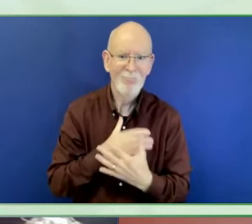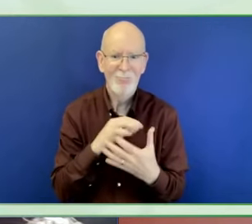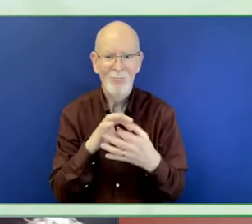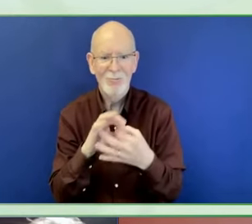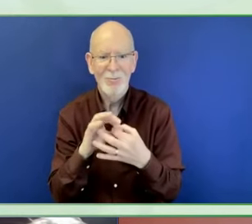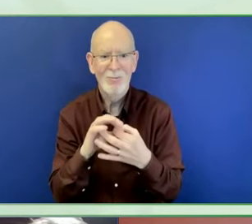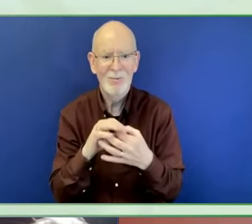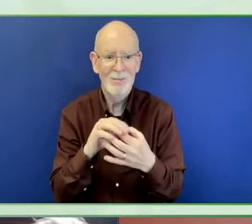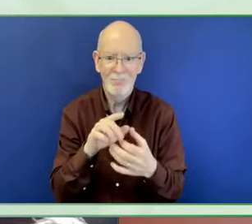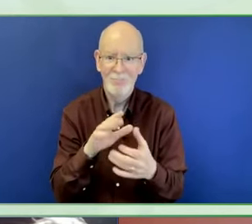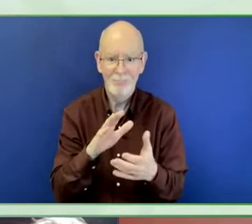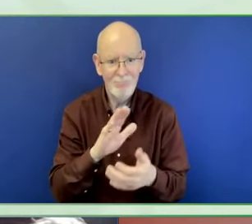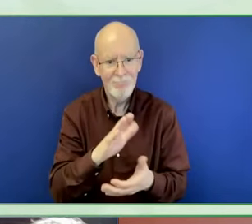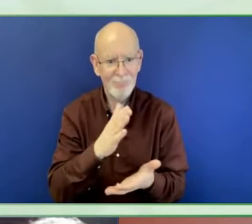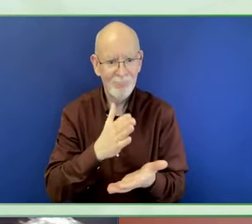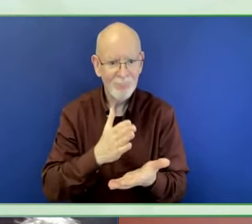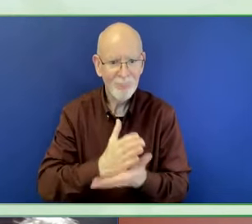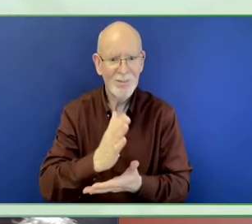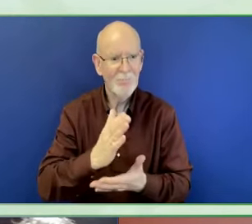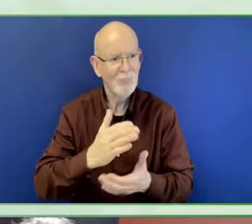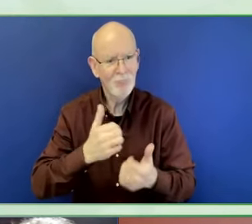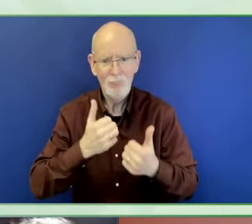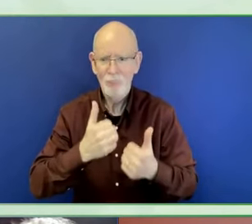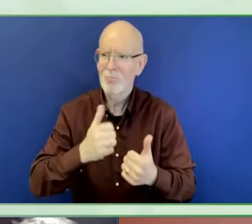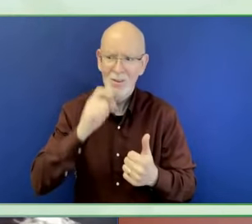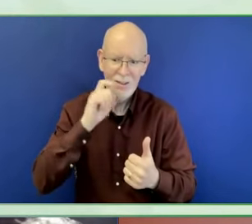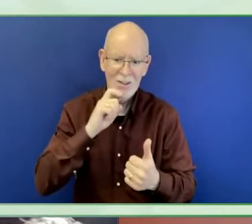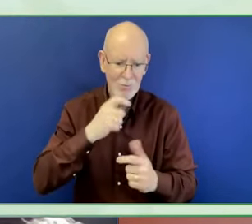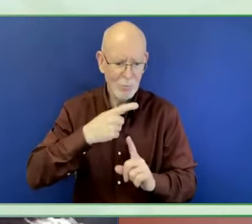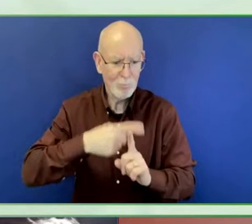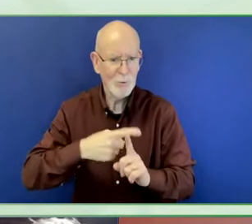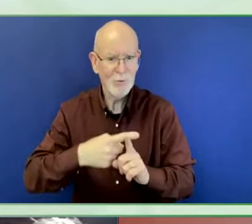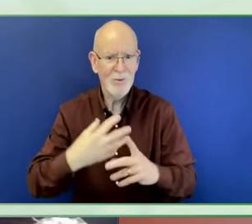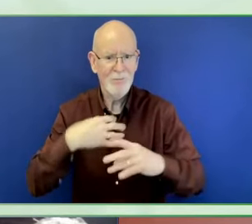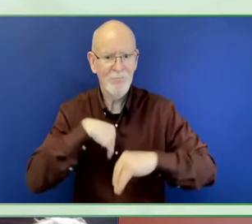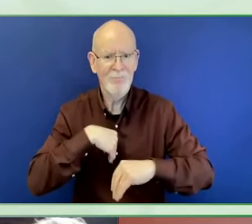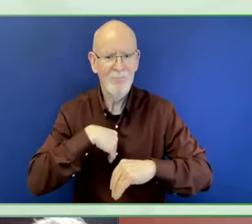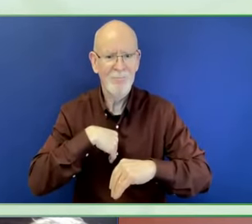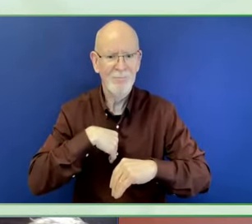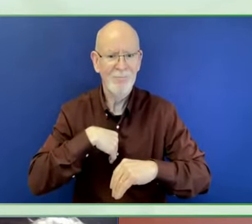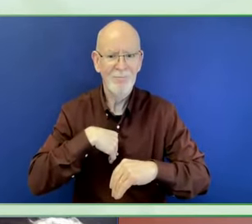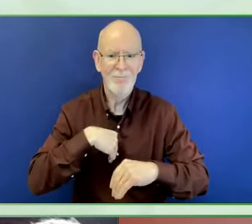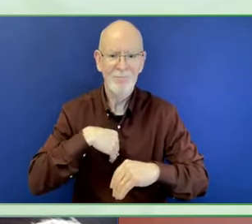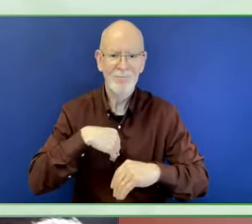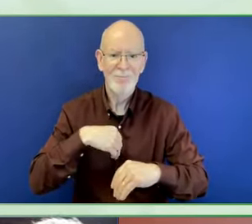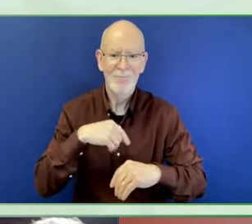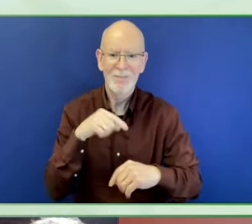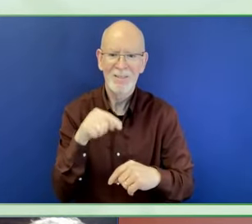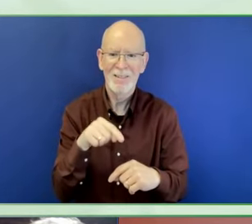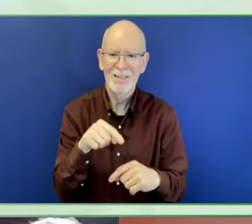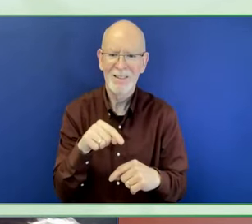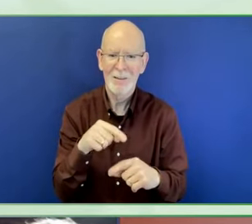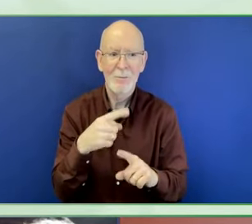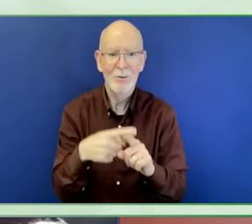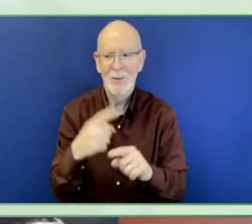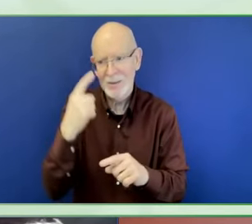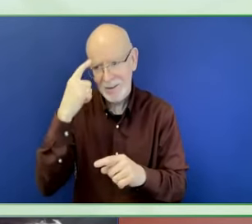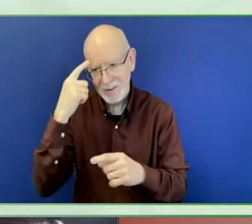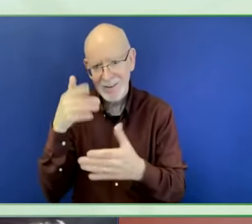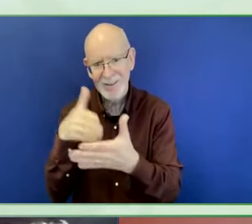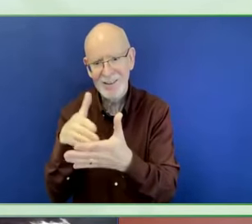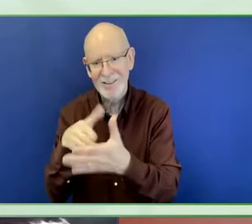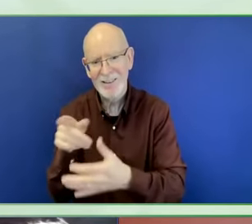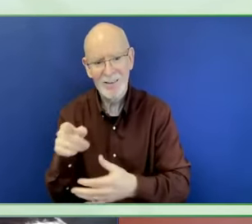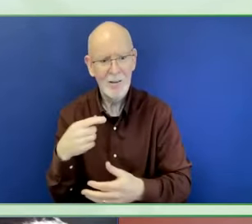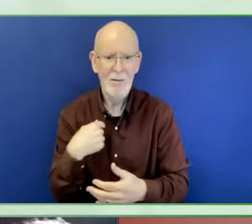done and that you shared with us tonight, and how innovative it is. It is actually incredibly innovative. It's gone across so